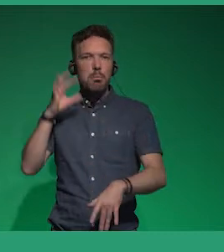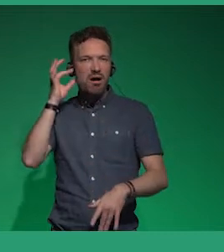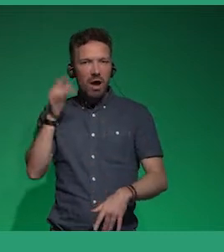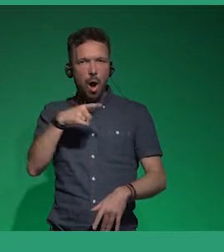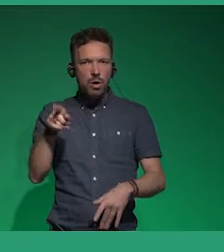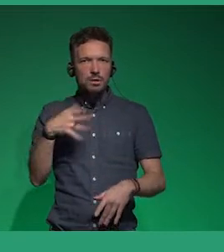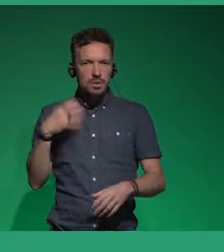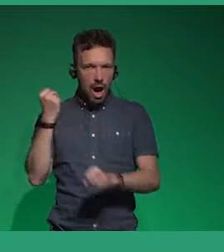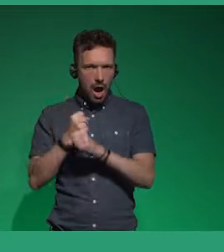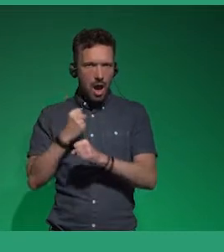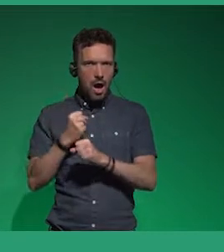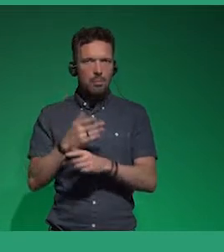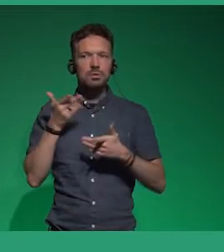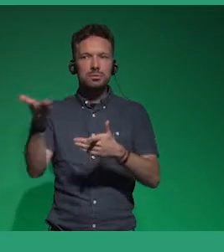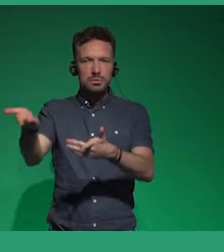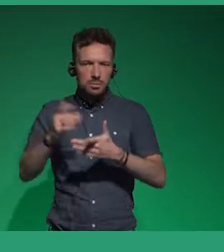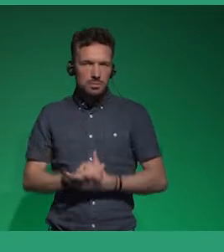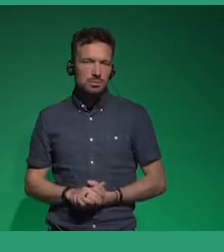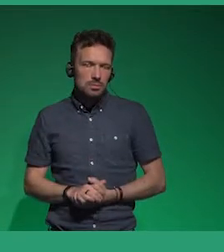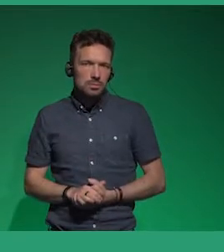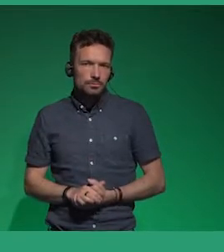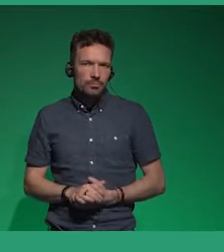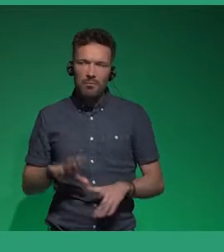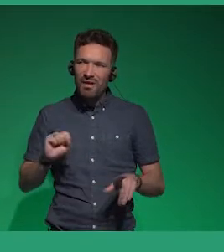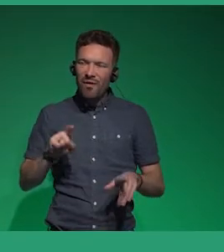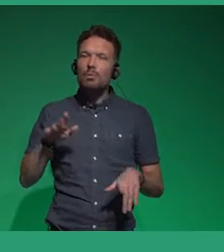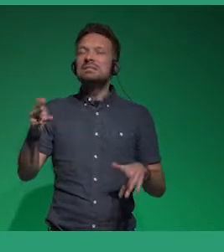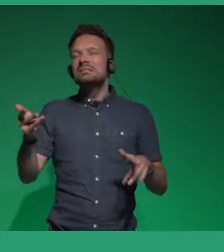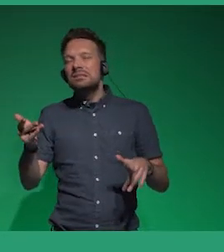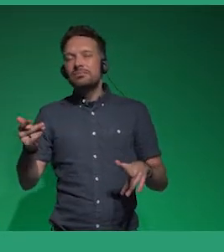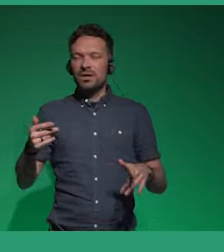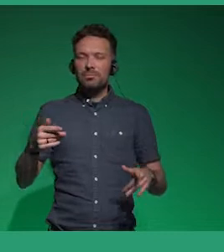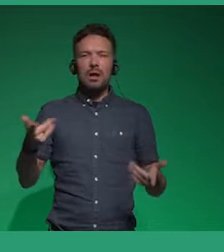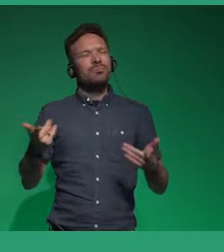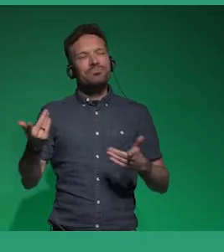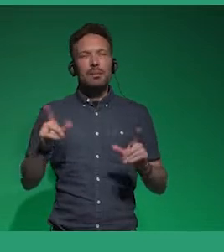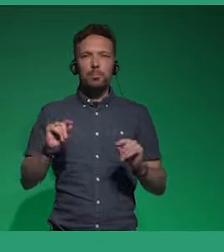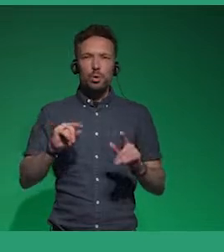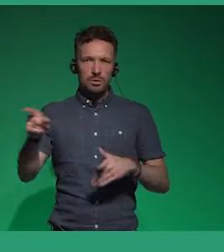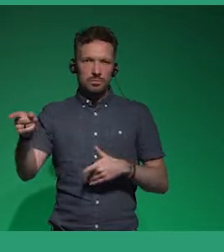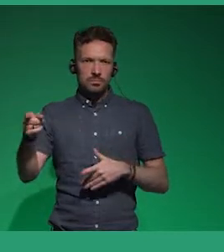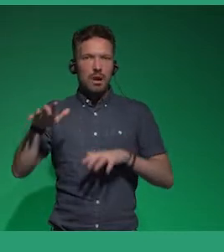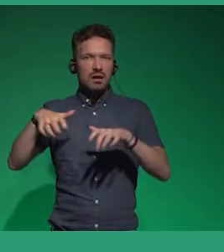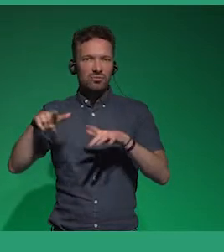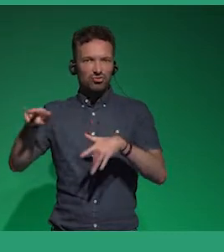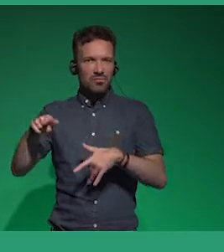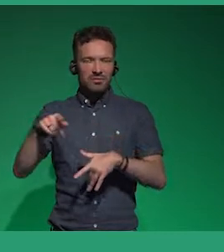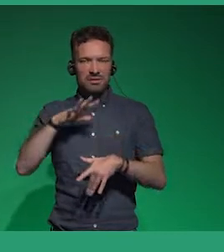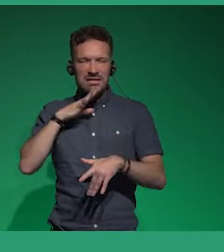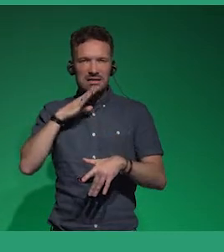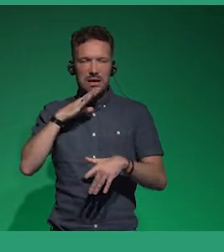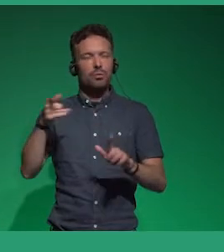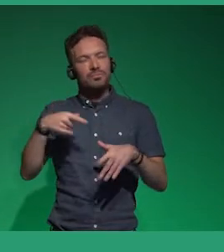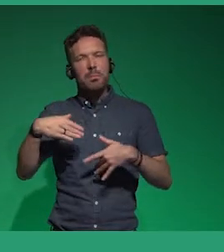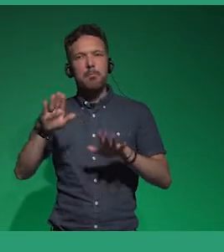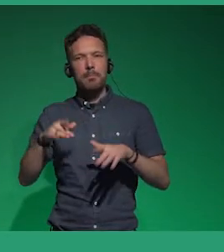less engaged in on-farm labor. So the question is then, what does that mean for gender roles? And